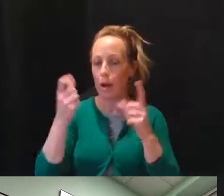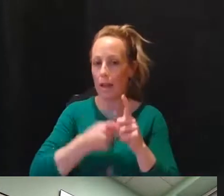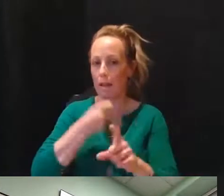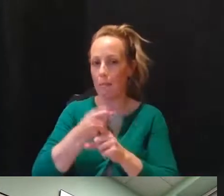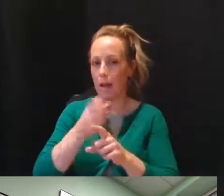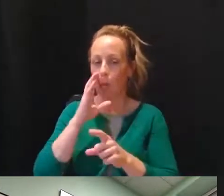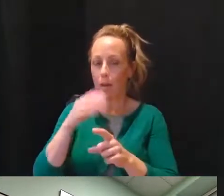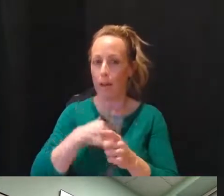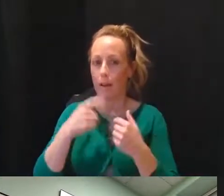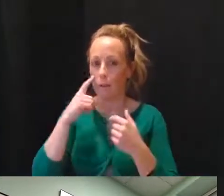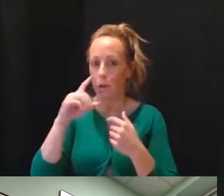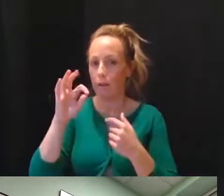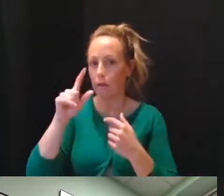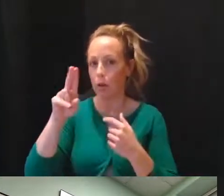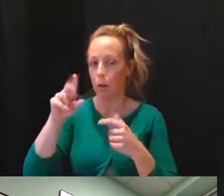of flu this season?